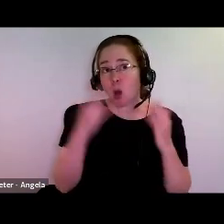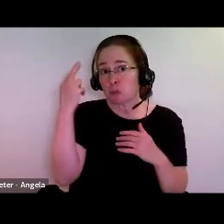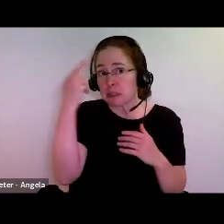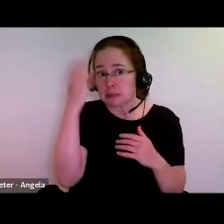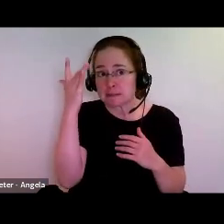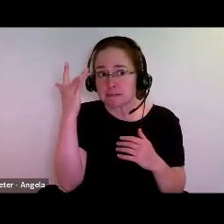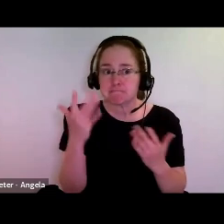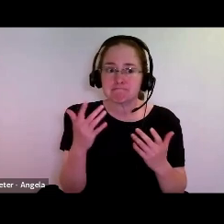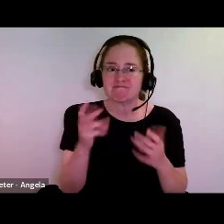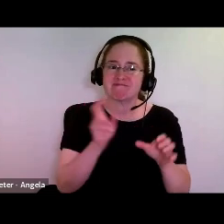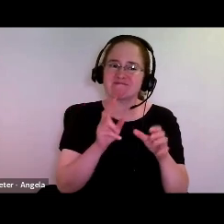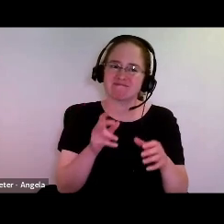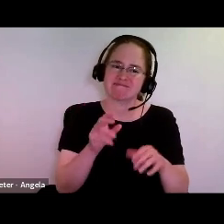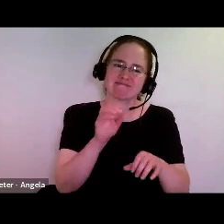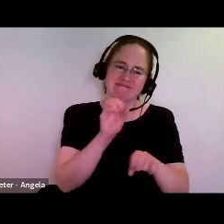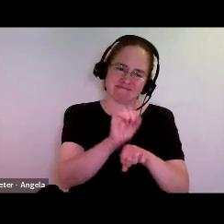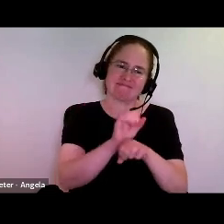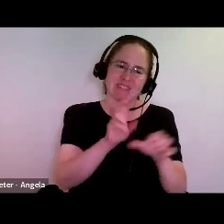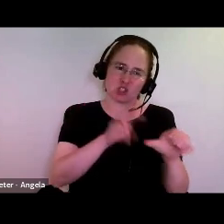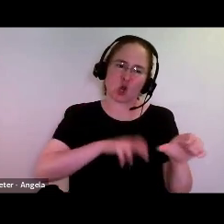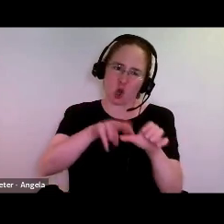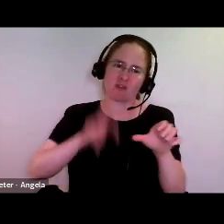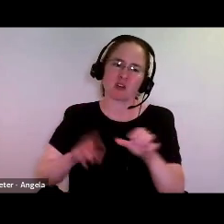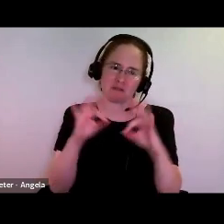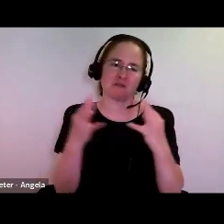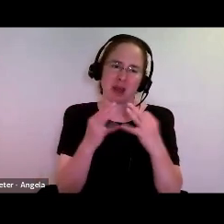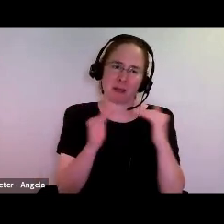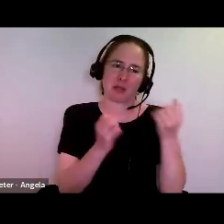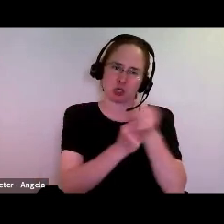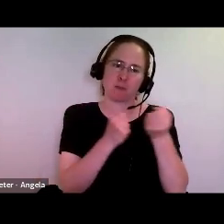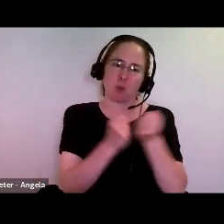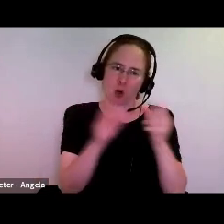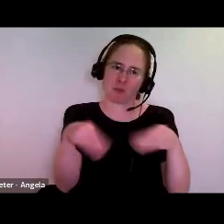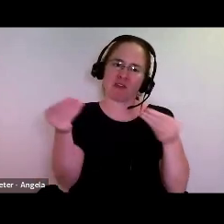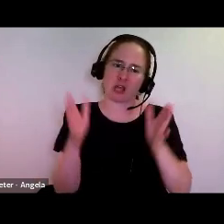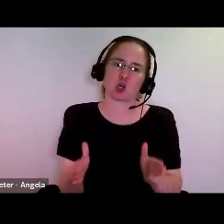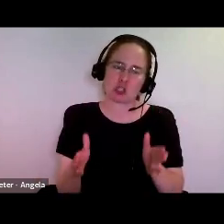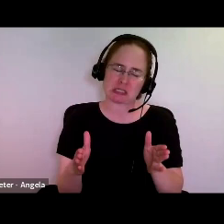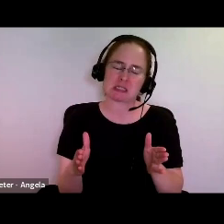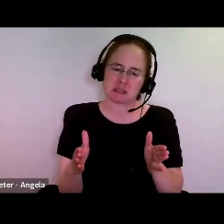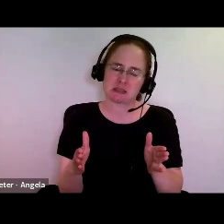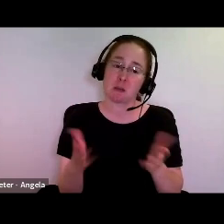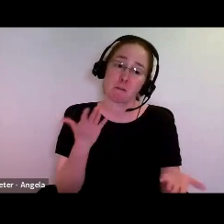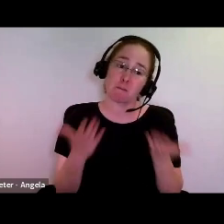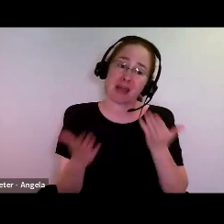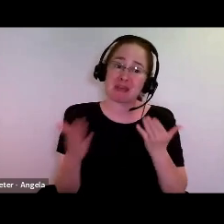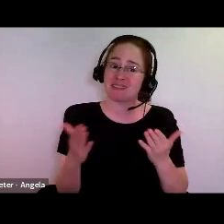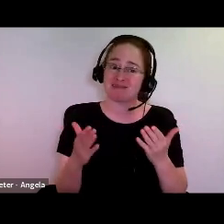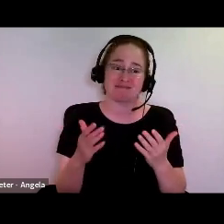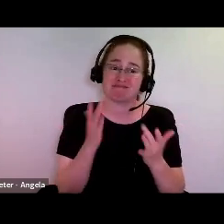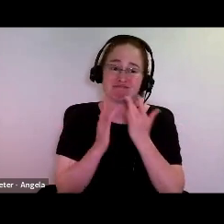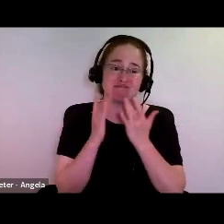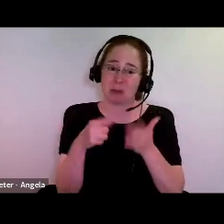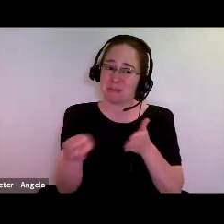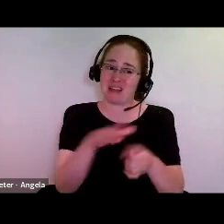the amount of turnover that there is. Often family peer support providers, they may be underpaid.